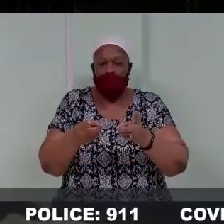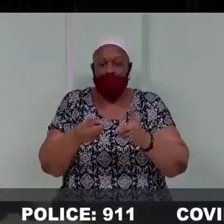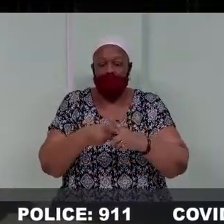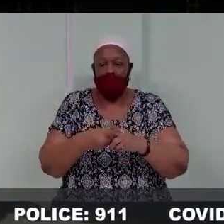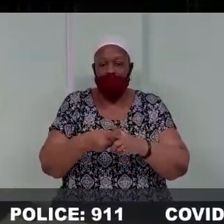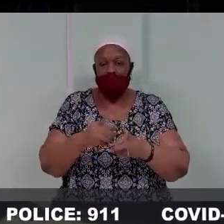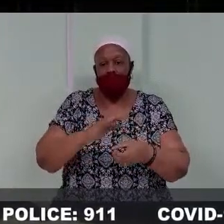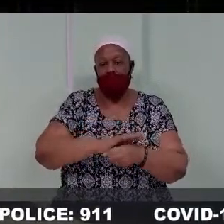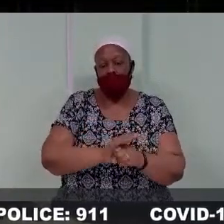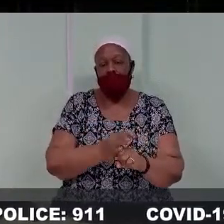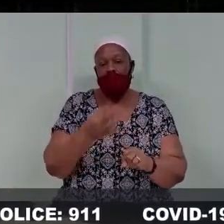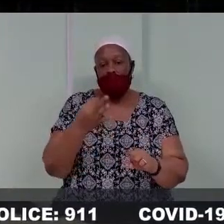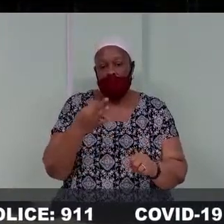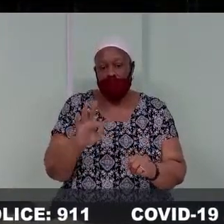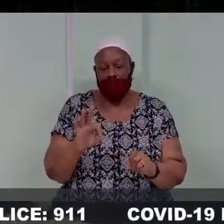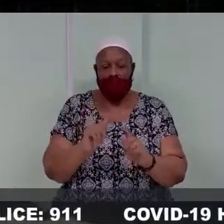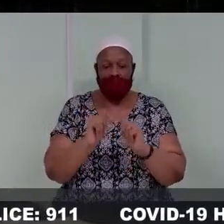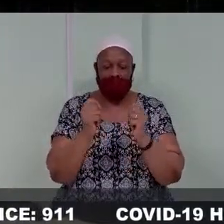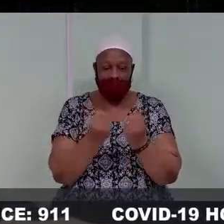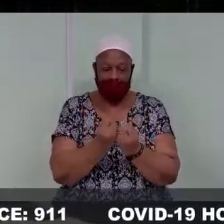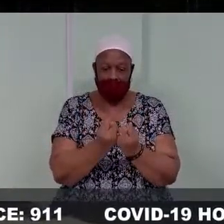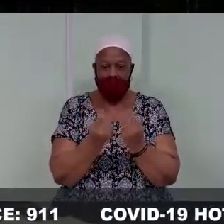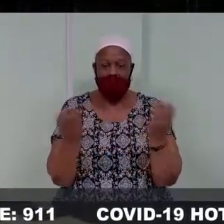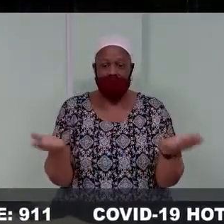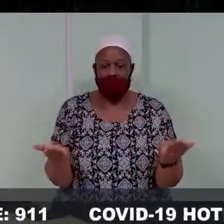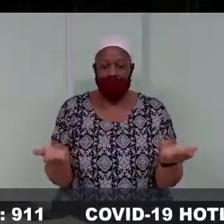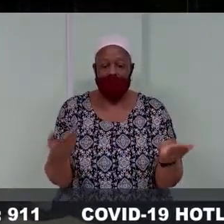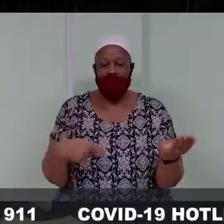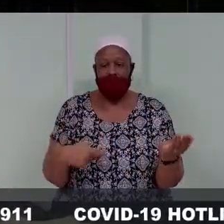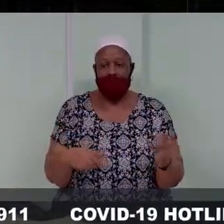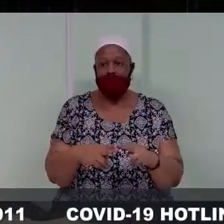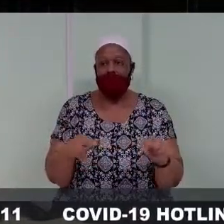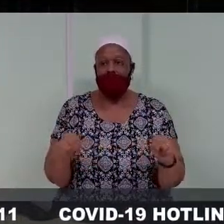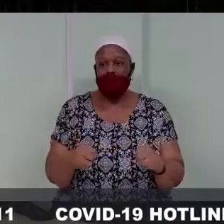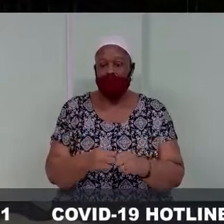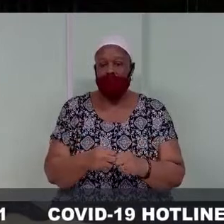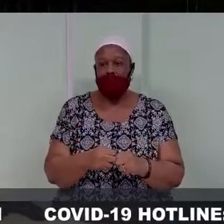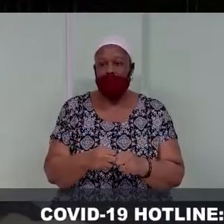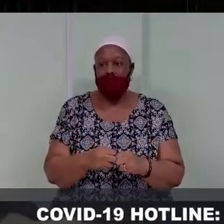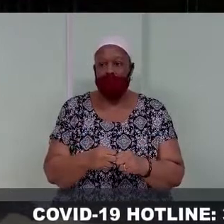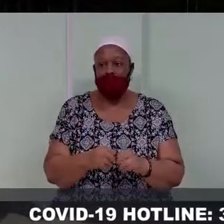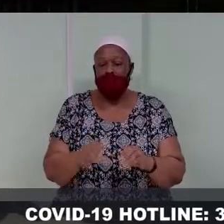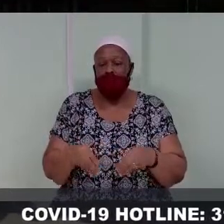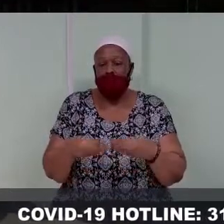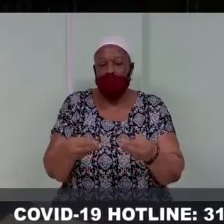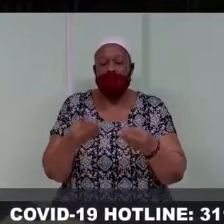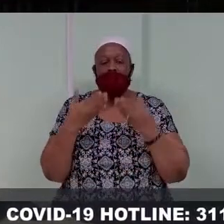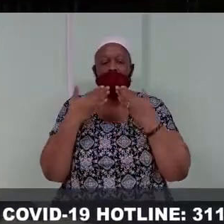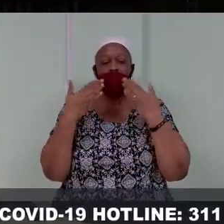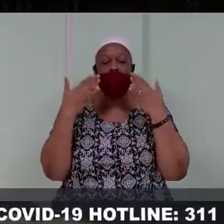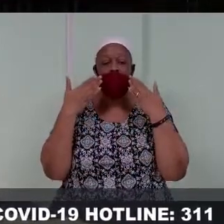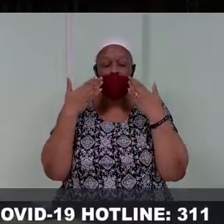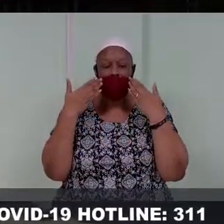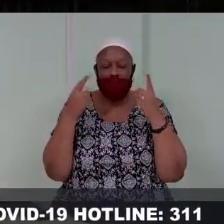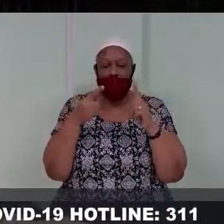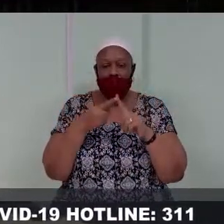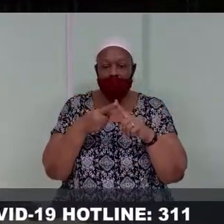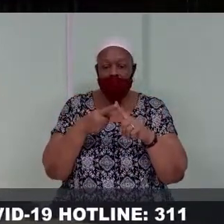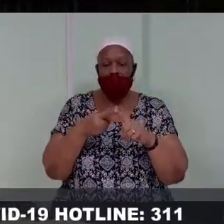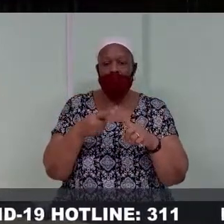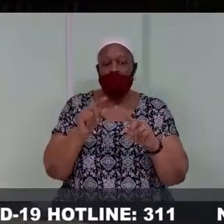here in St. Kitts and Nevis. He will give a donation of face masks. We will invite